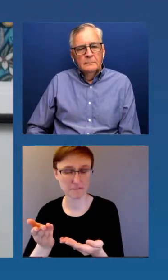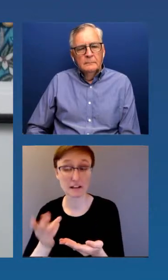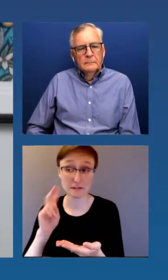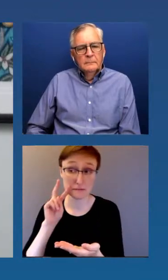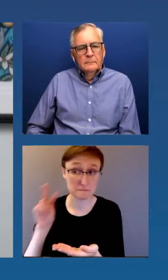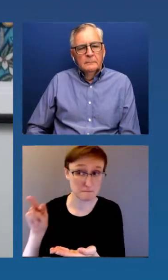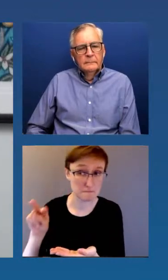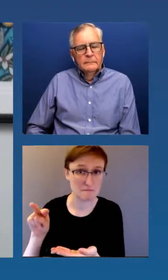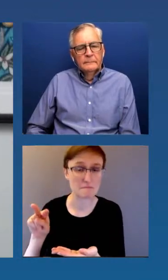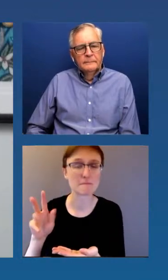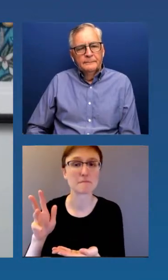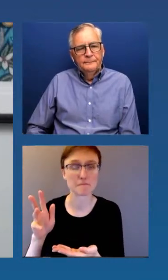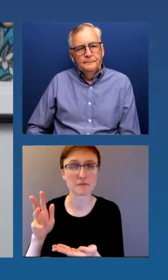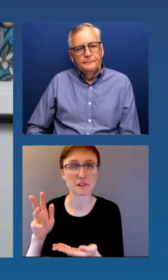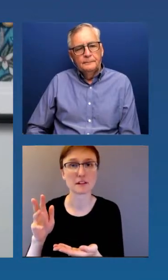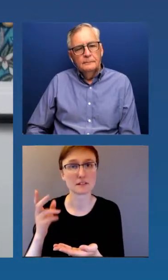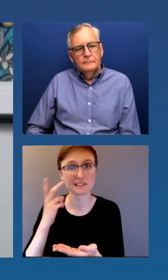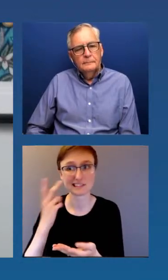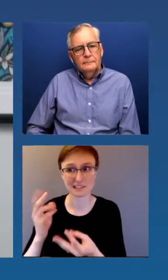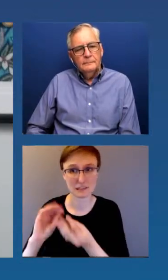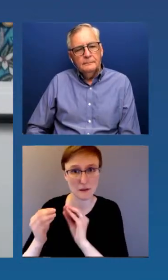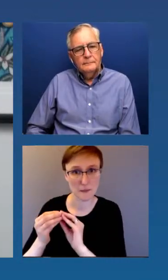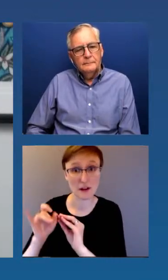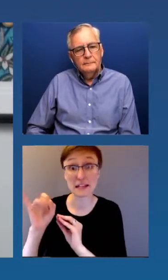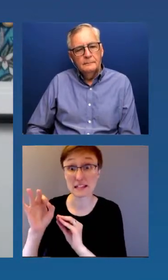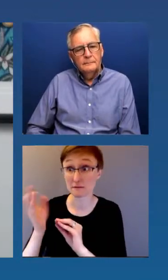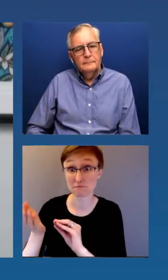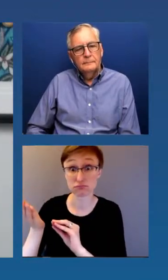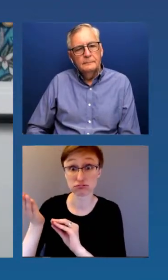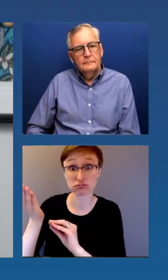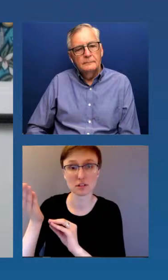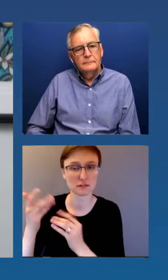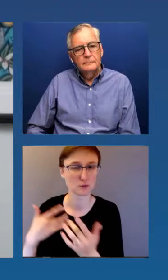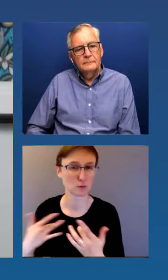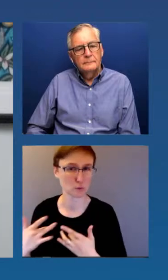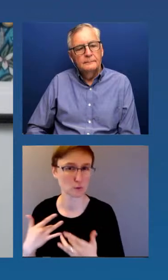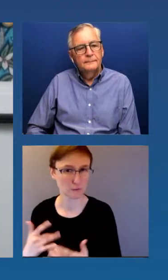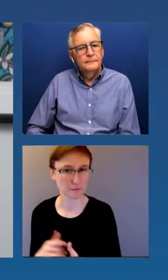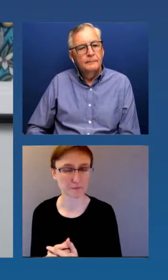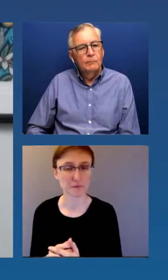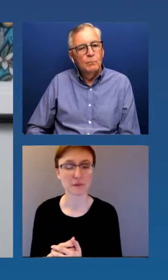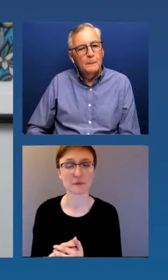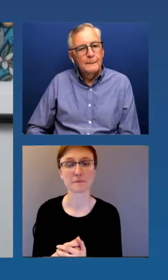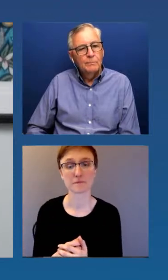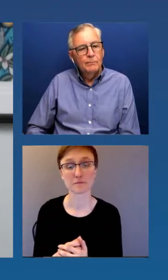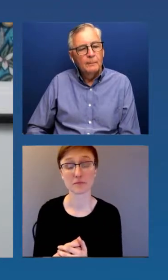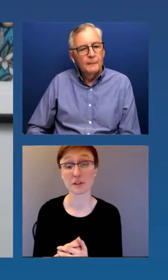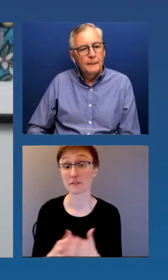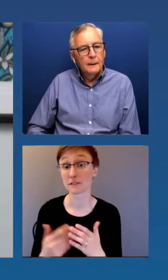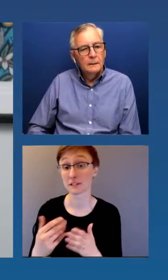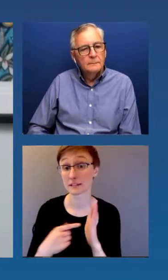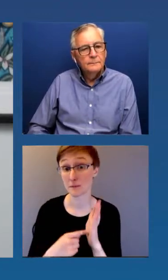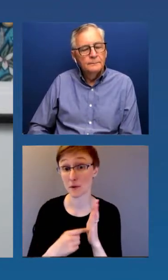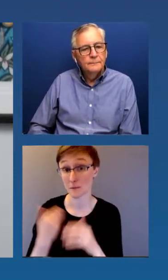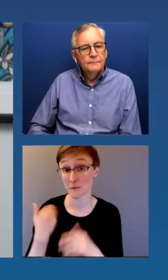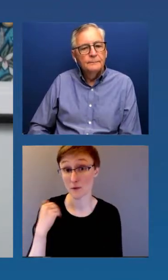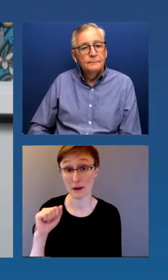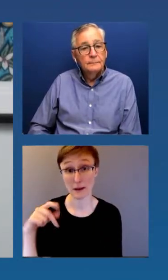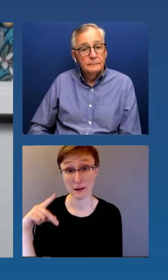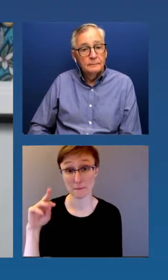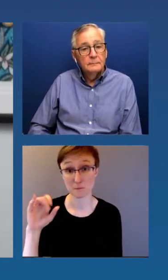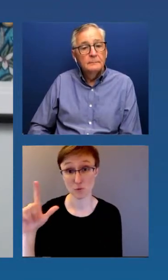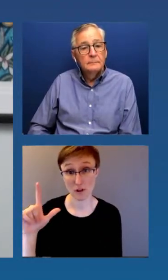concerned. And for context, I mentioned in April, we had